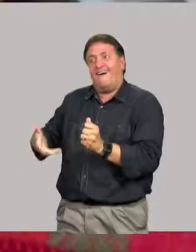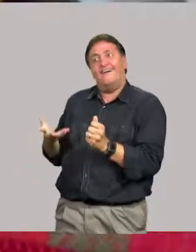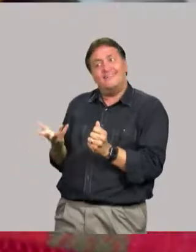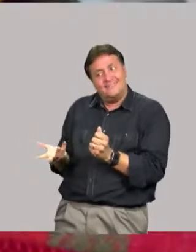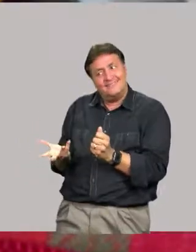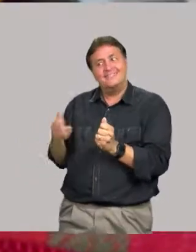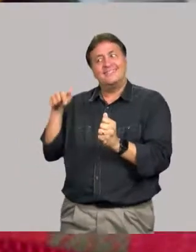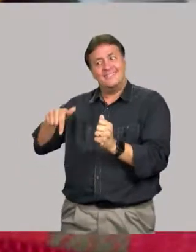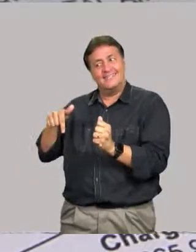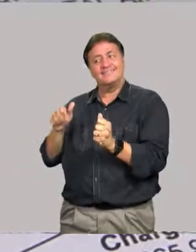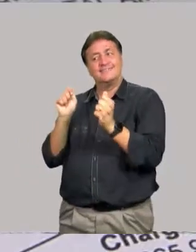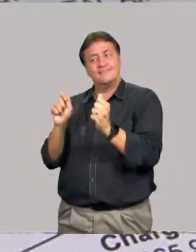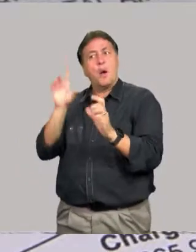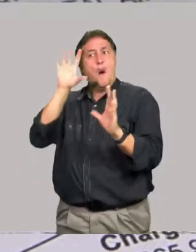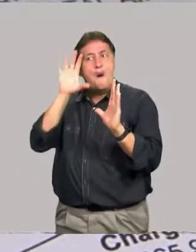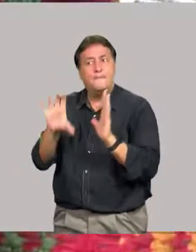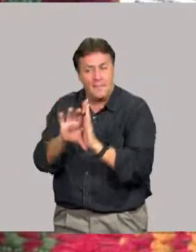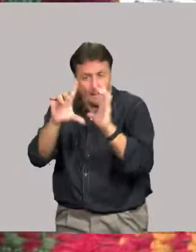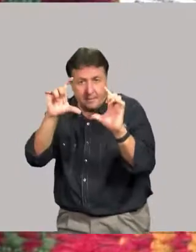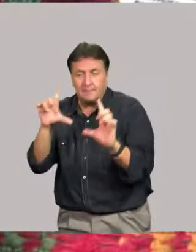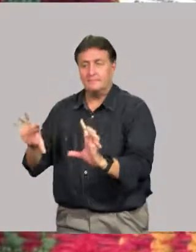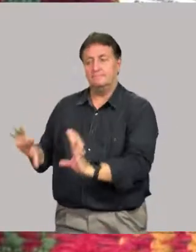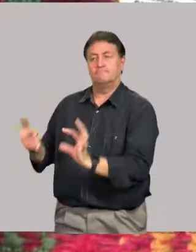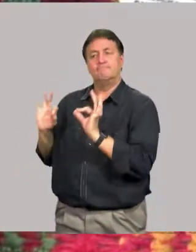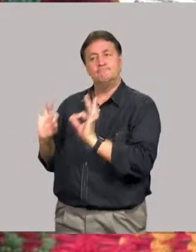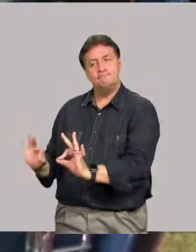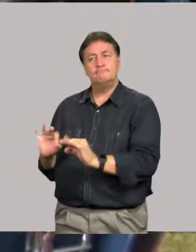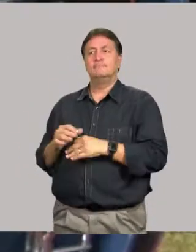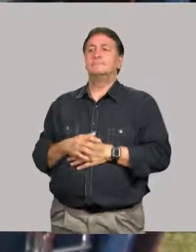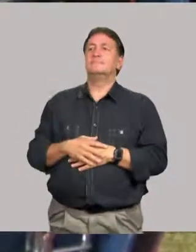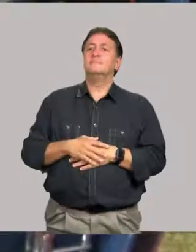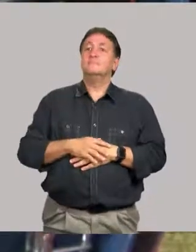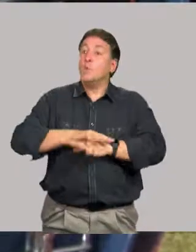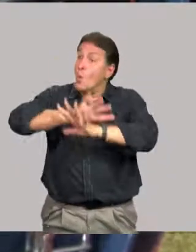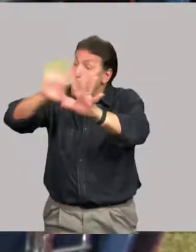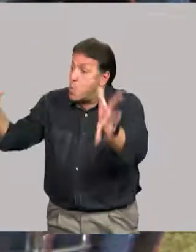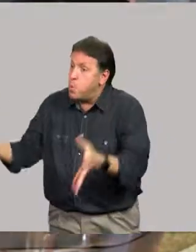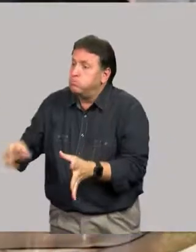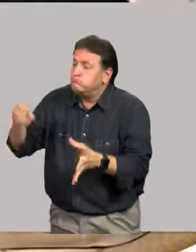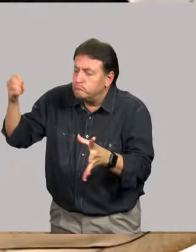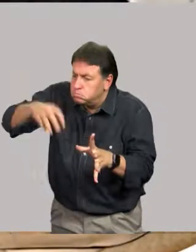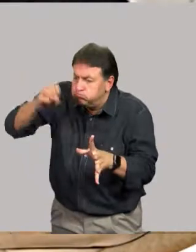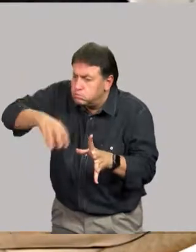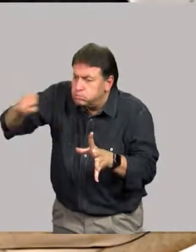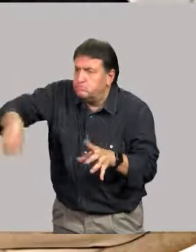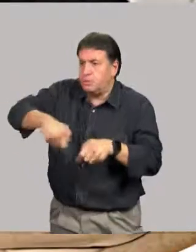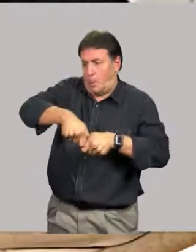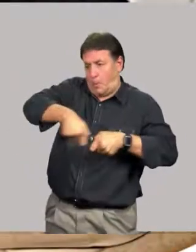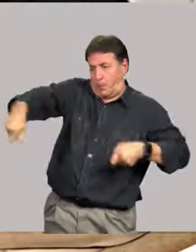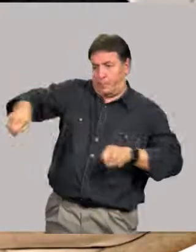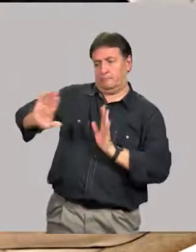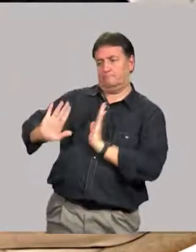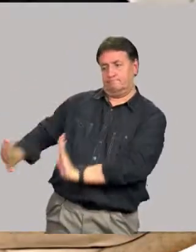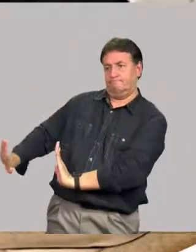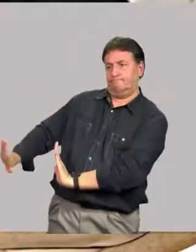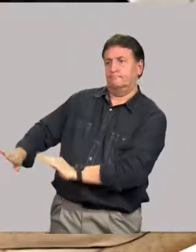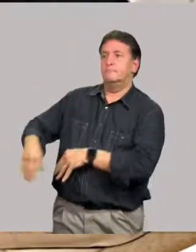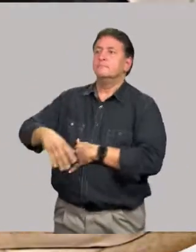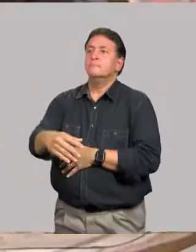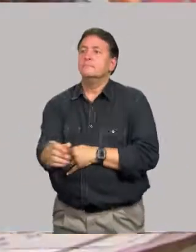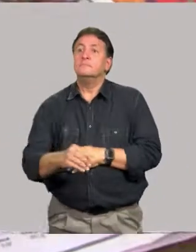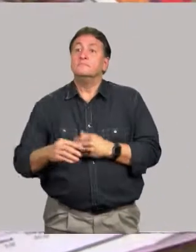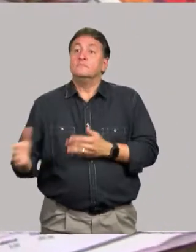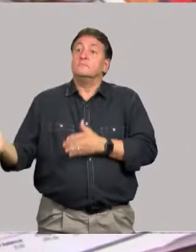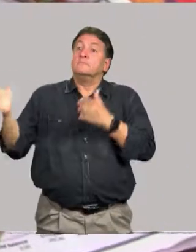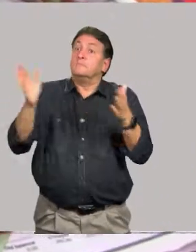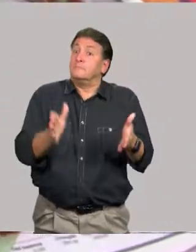water, all medications, a leash, and their pet carrier. It's also a good idea to carry a recent photo of